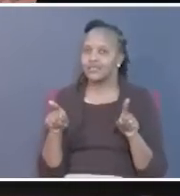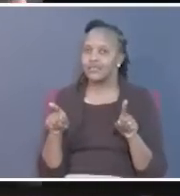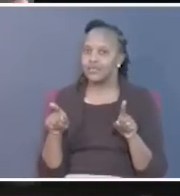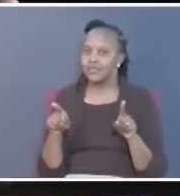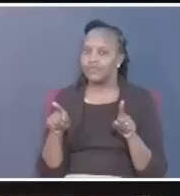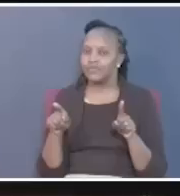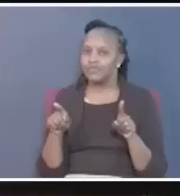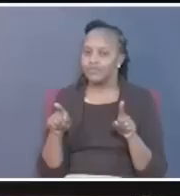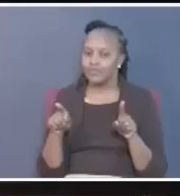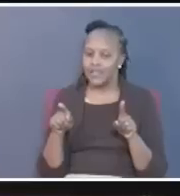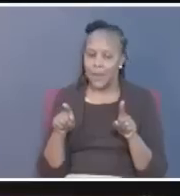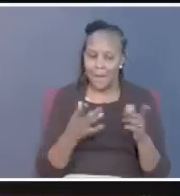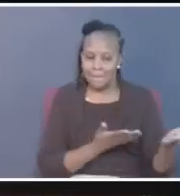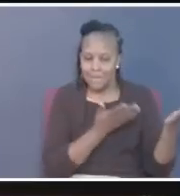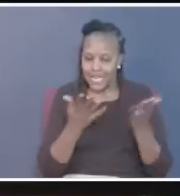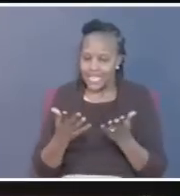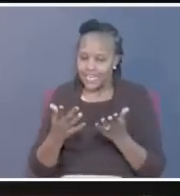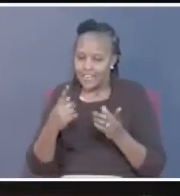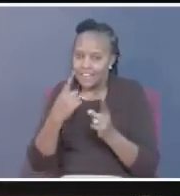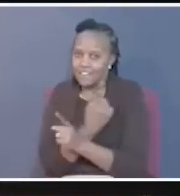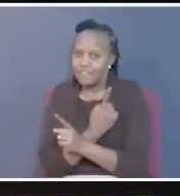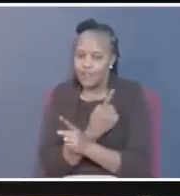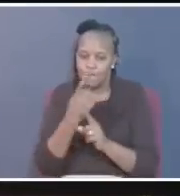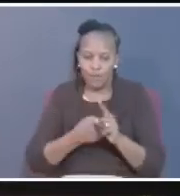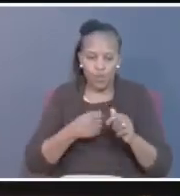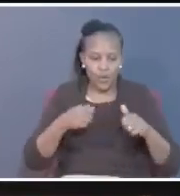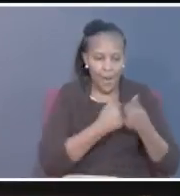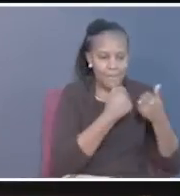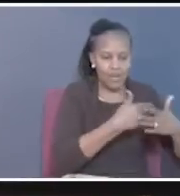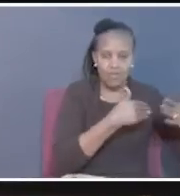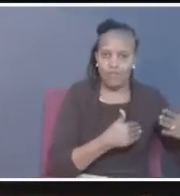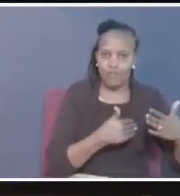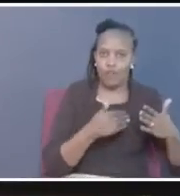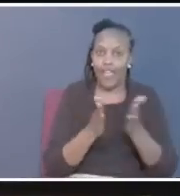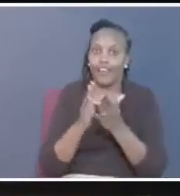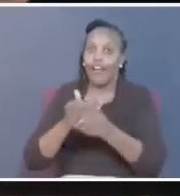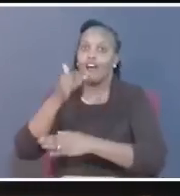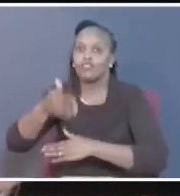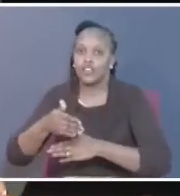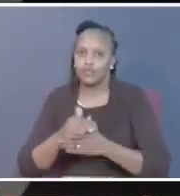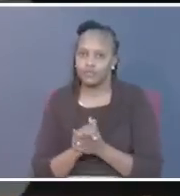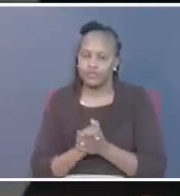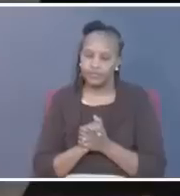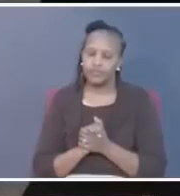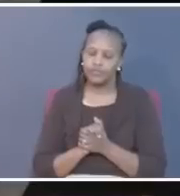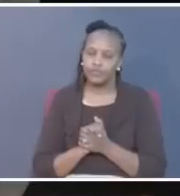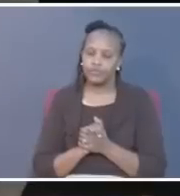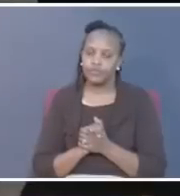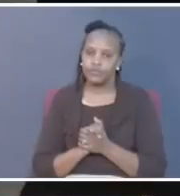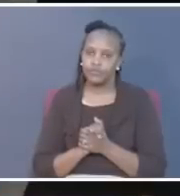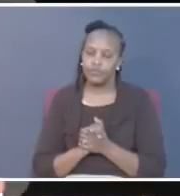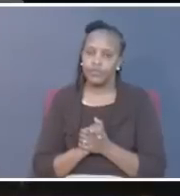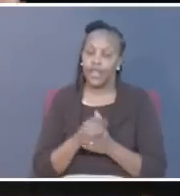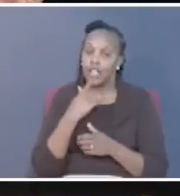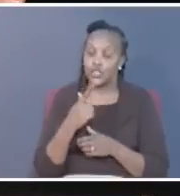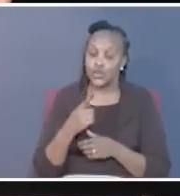marking a distinction between what happened before with the priest and the Levite and what was about to happen. And